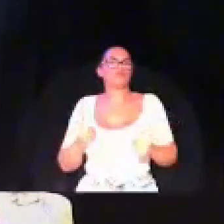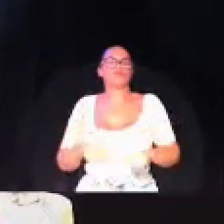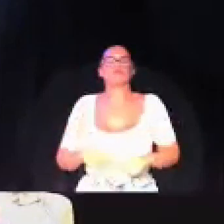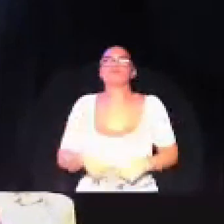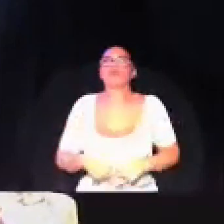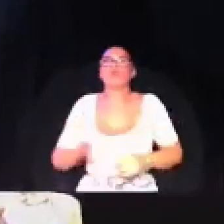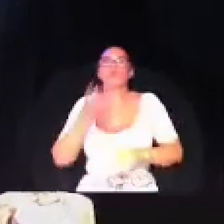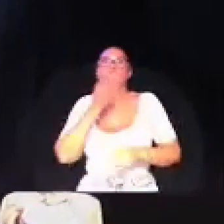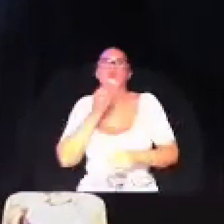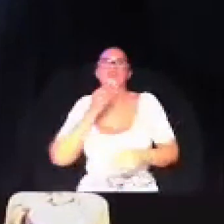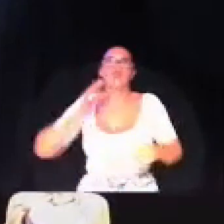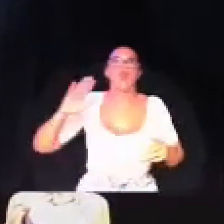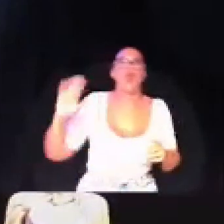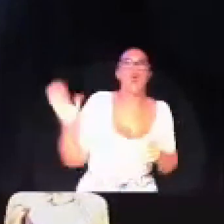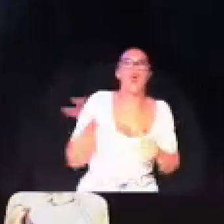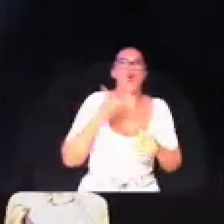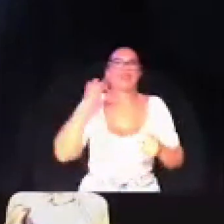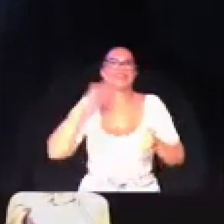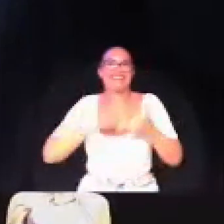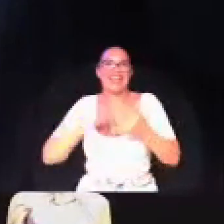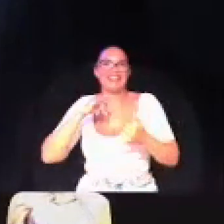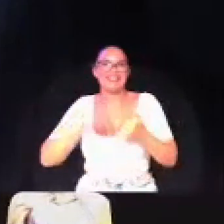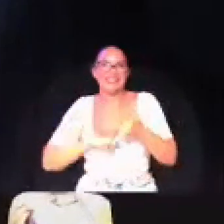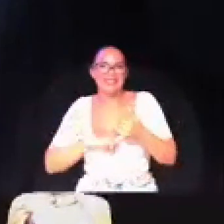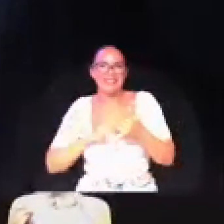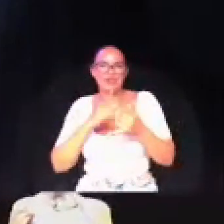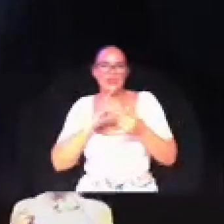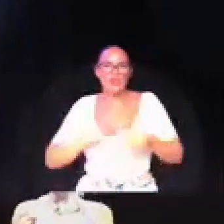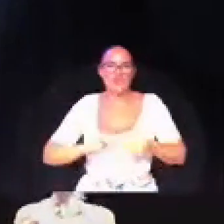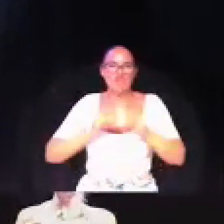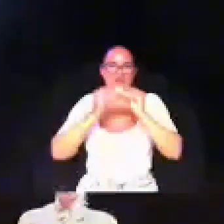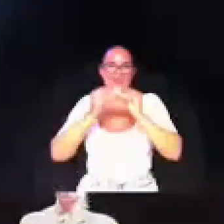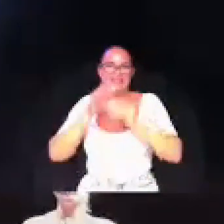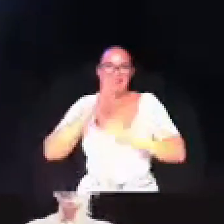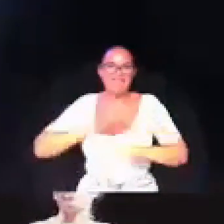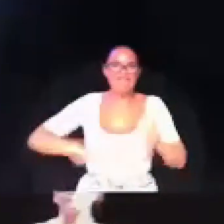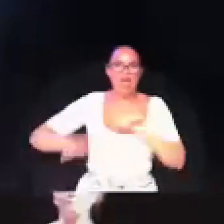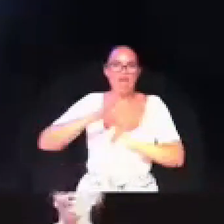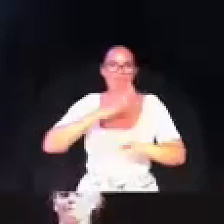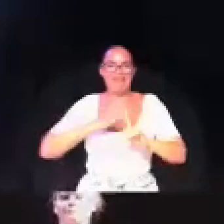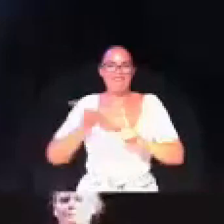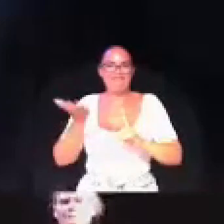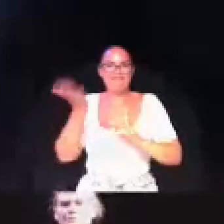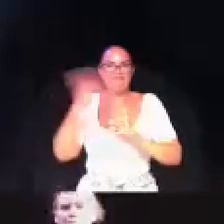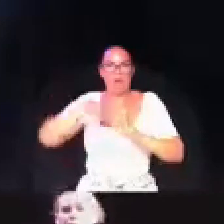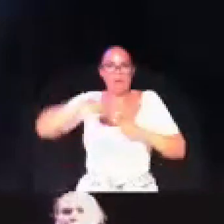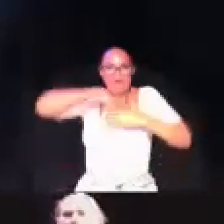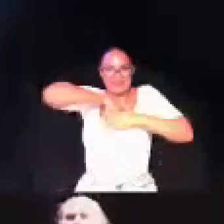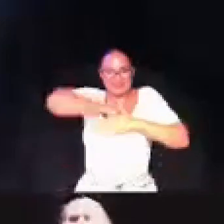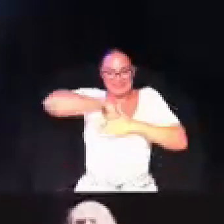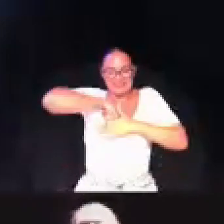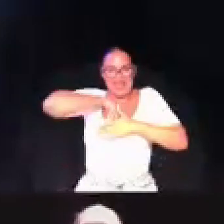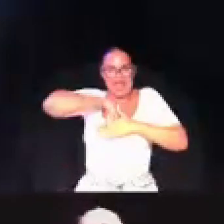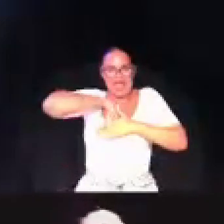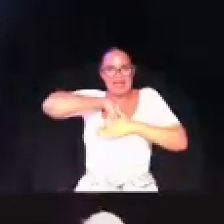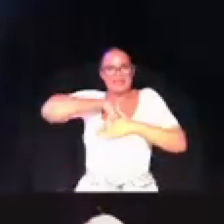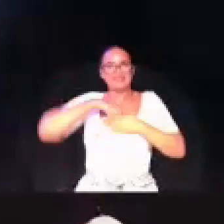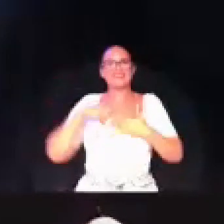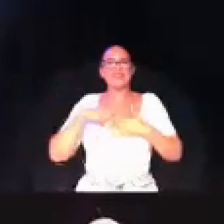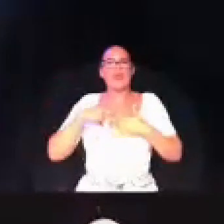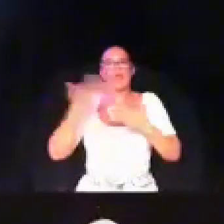of the sensors to create kind of an environment for her to perform within. So she's not kind of consciously trying